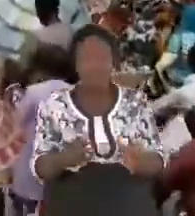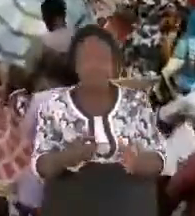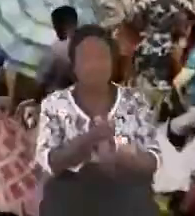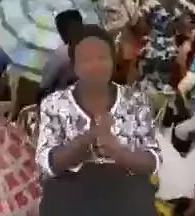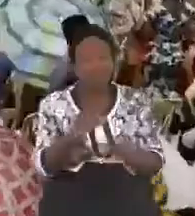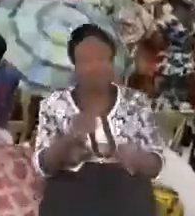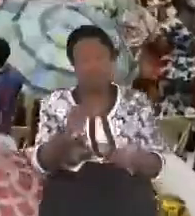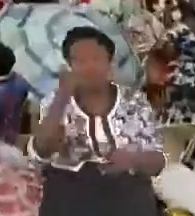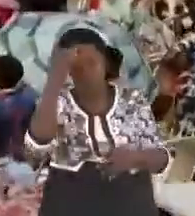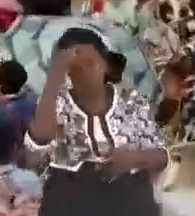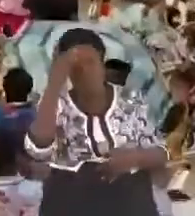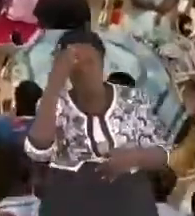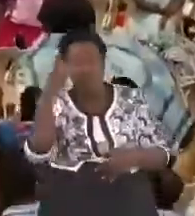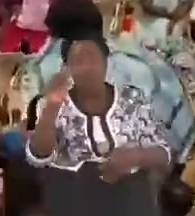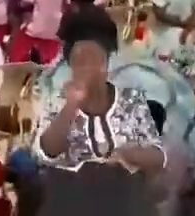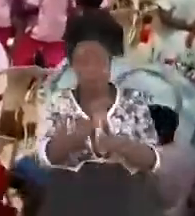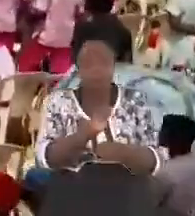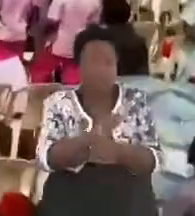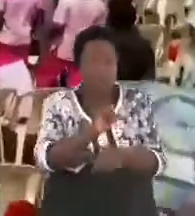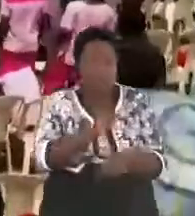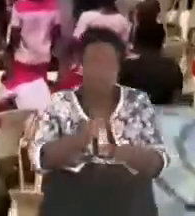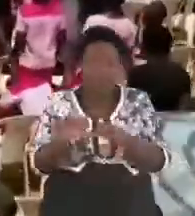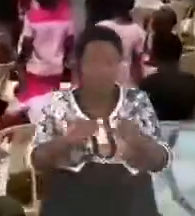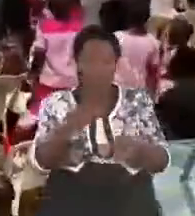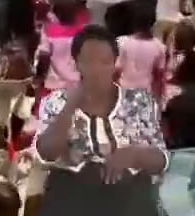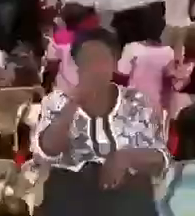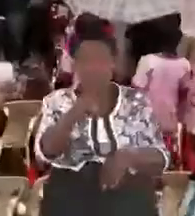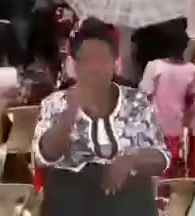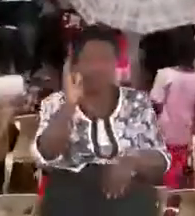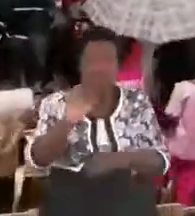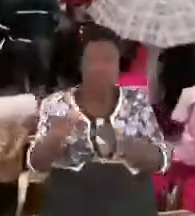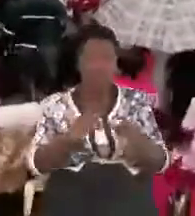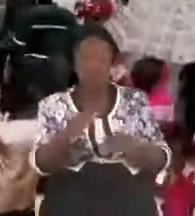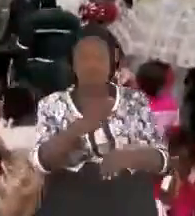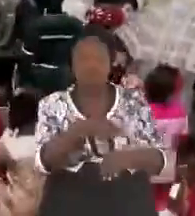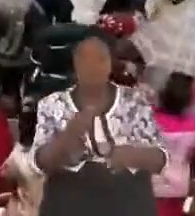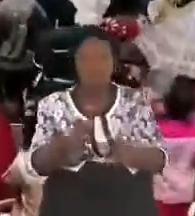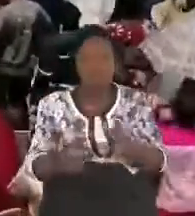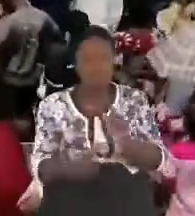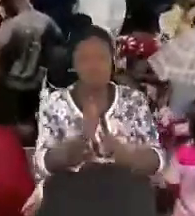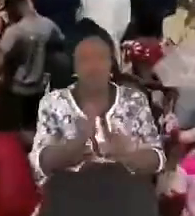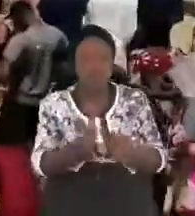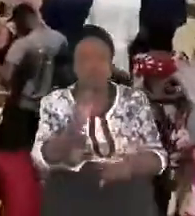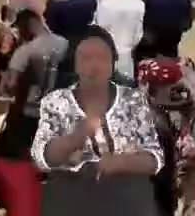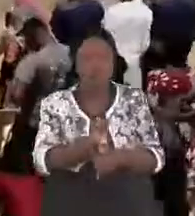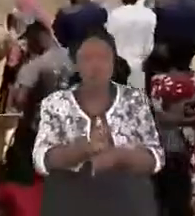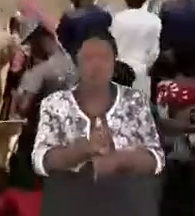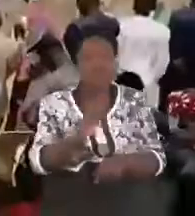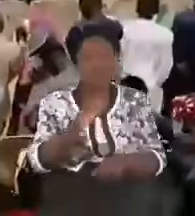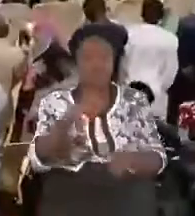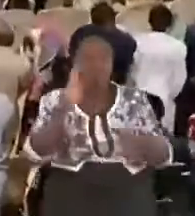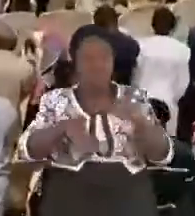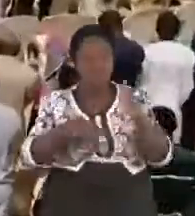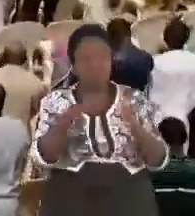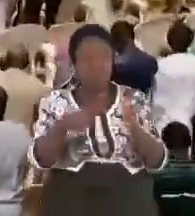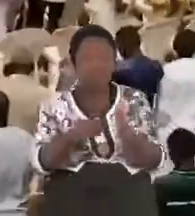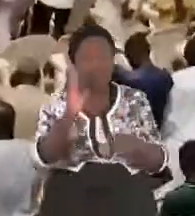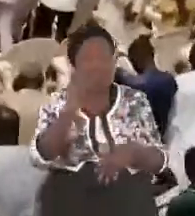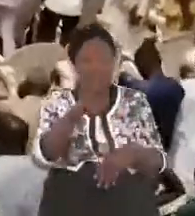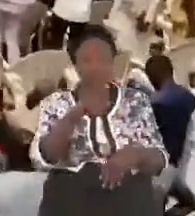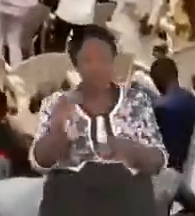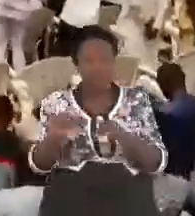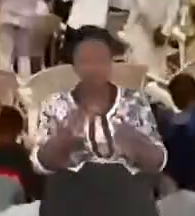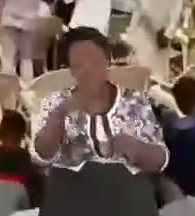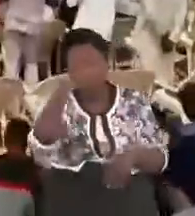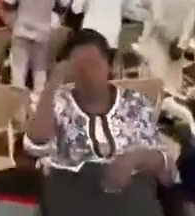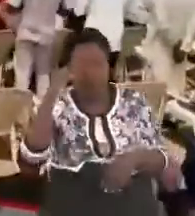do, ye shall do. And greater works than these shall lead you, because